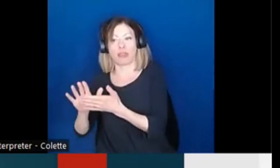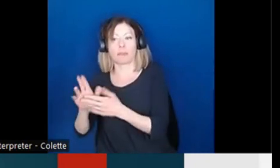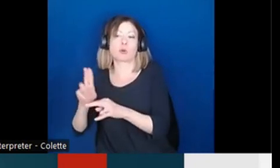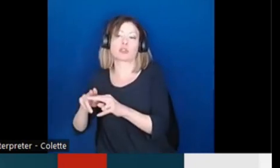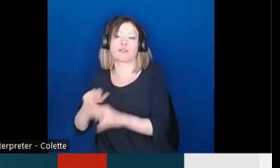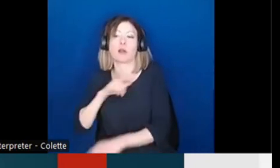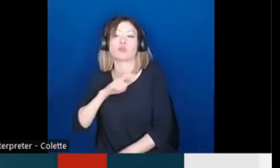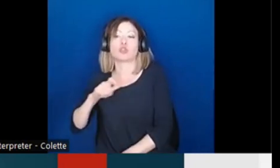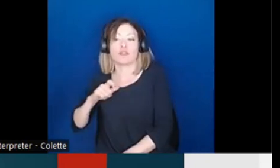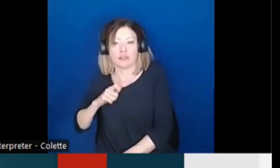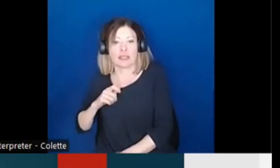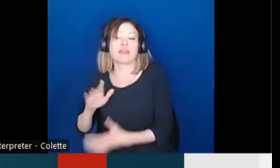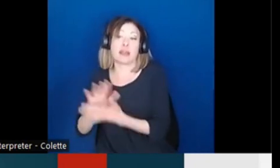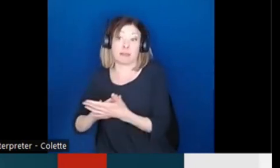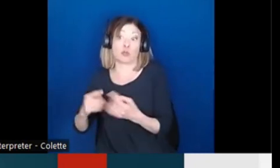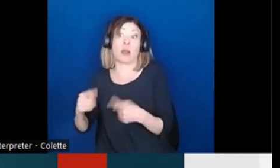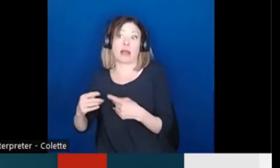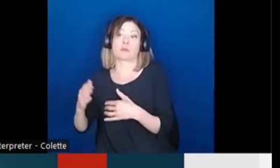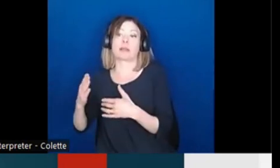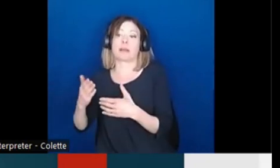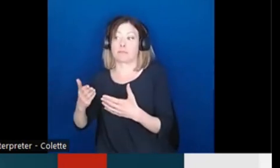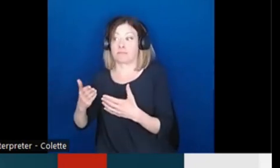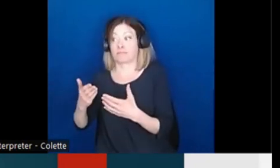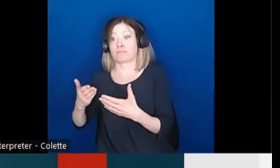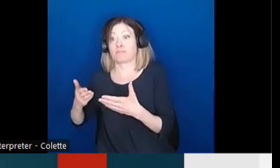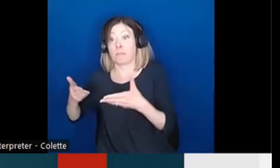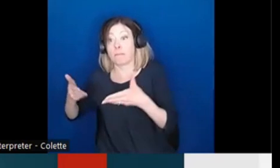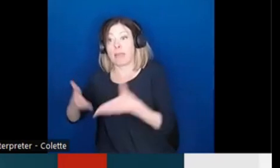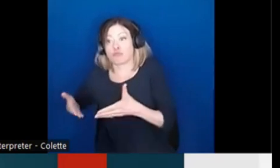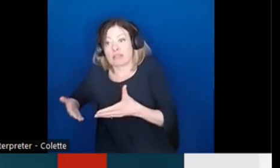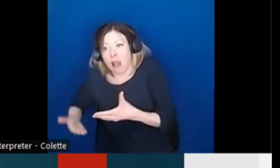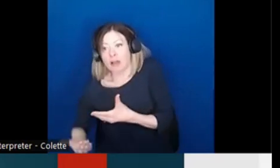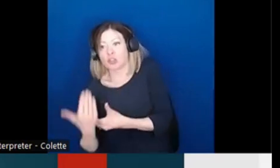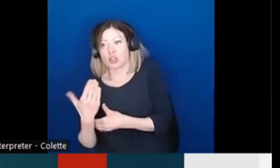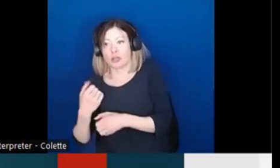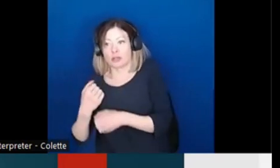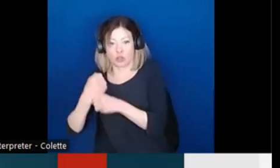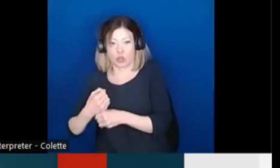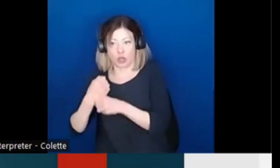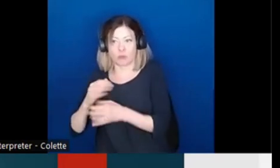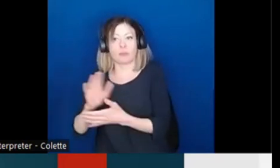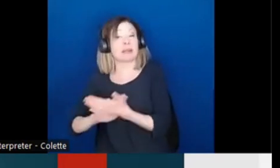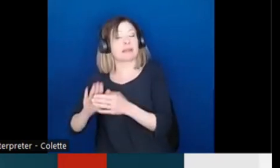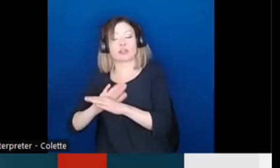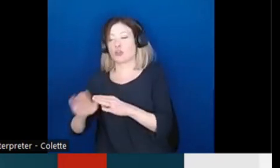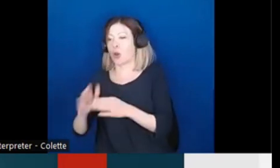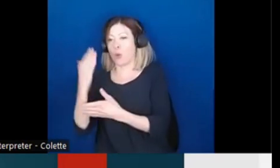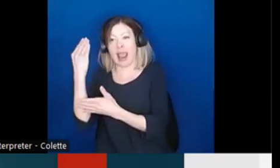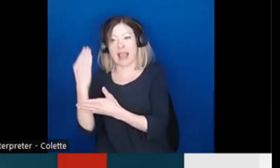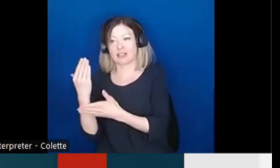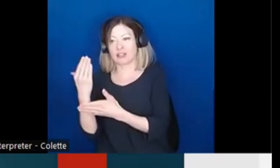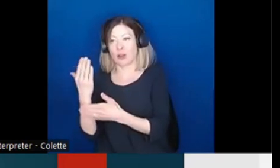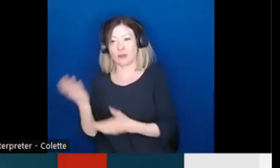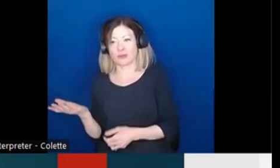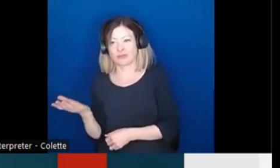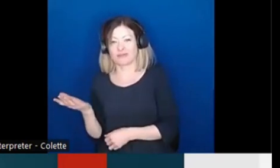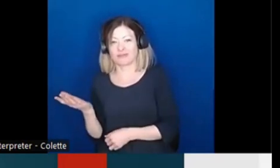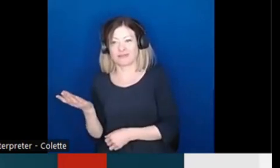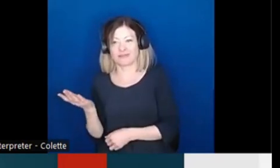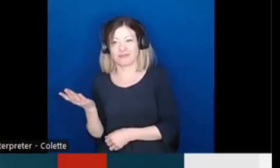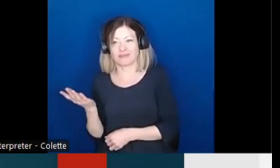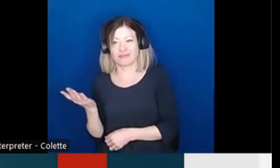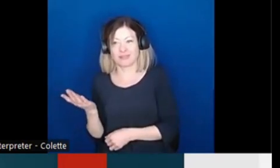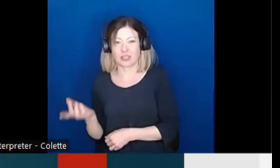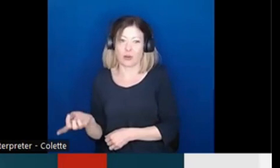job. You're buried actually beneath the church. So they've got no headstones. the rest of the family in the